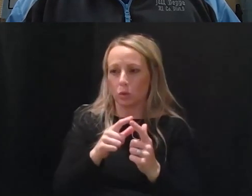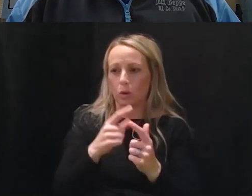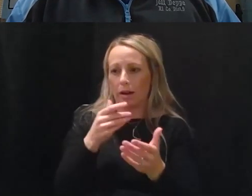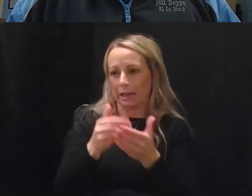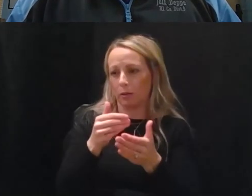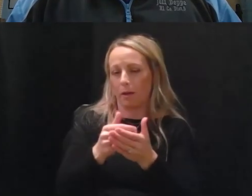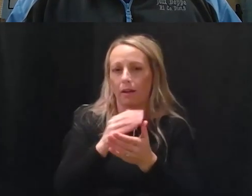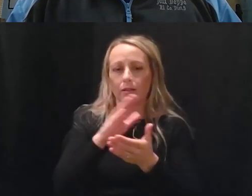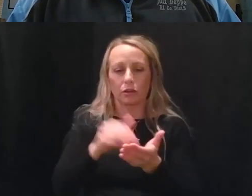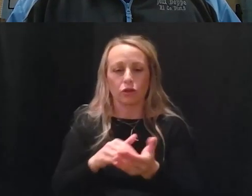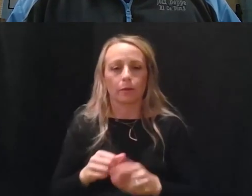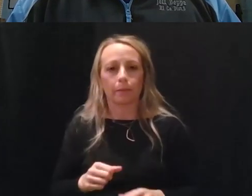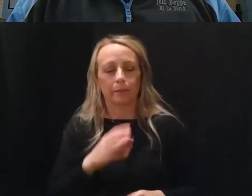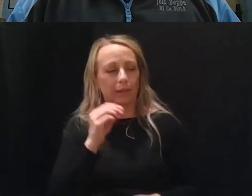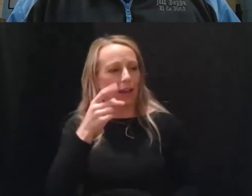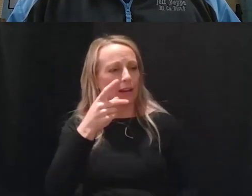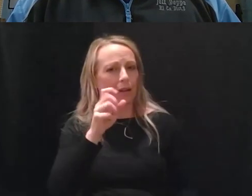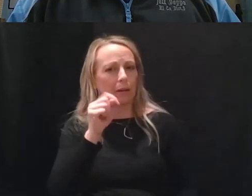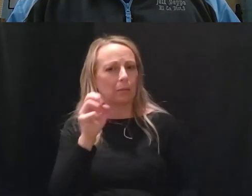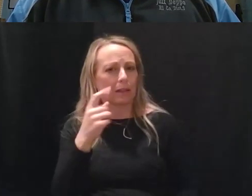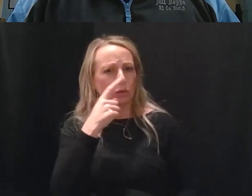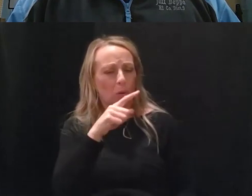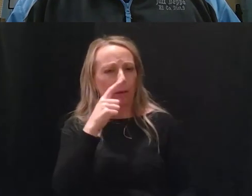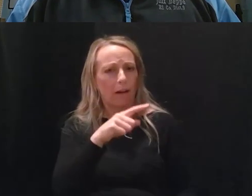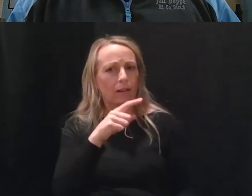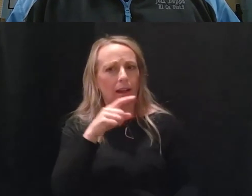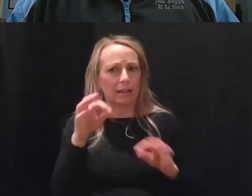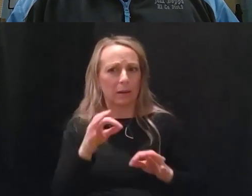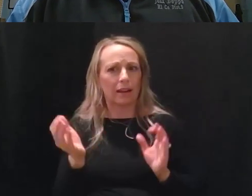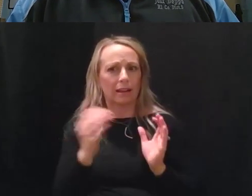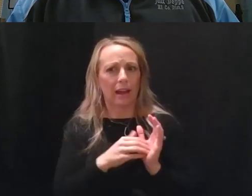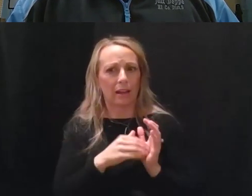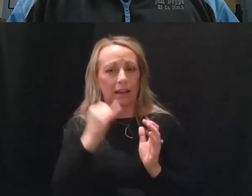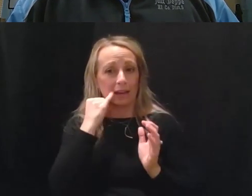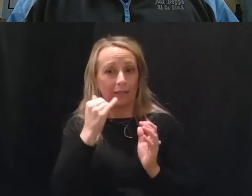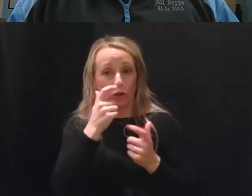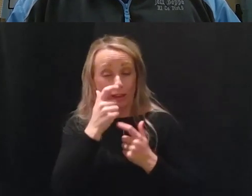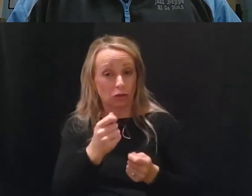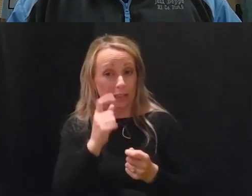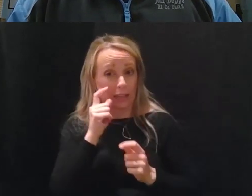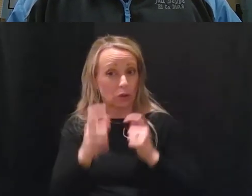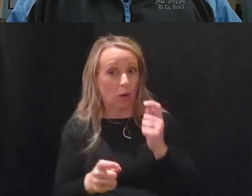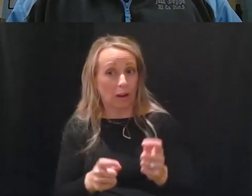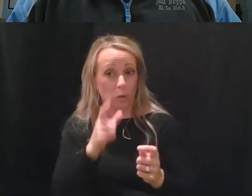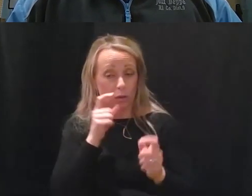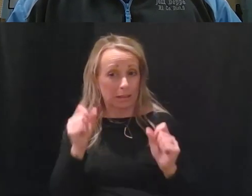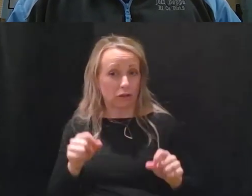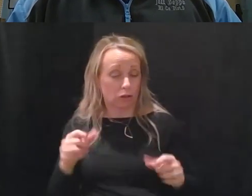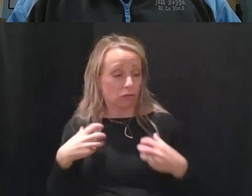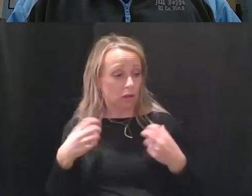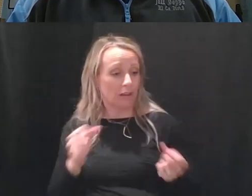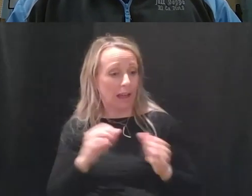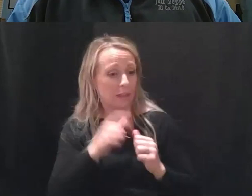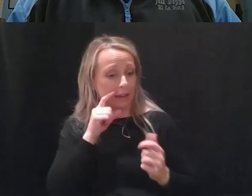And Pete, can you once again just explain how somebody interested in donating convalescent plasma who's potentially recovered, how they can contact